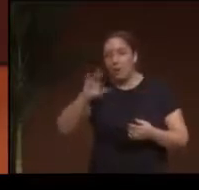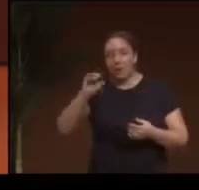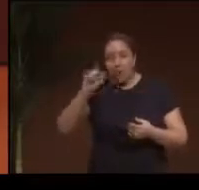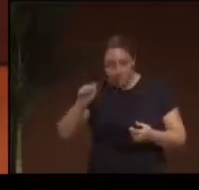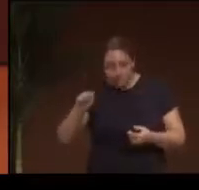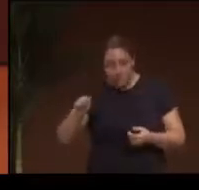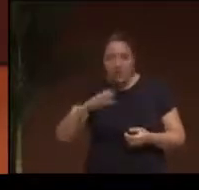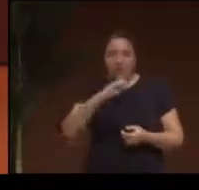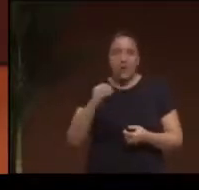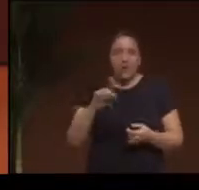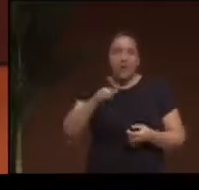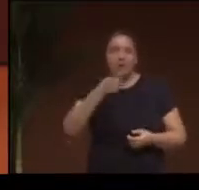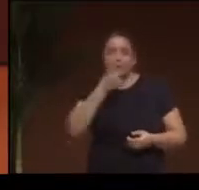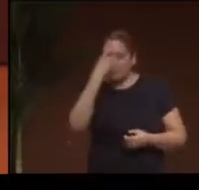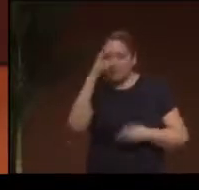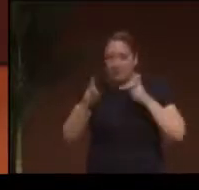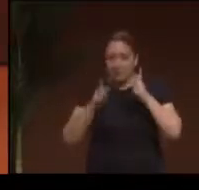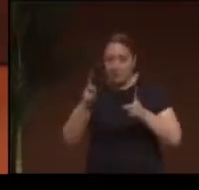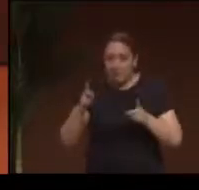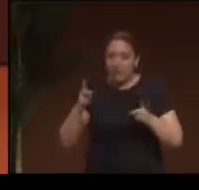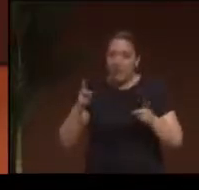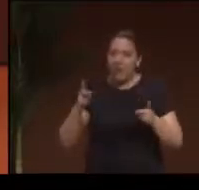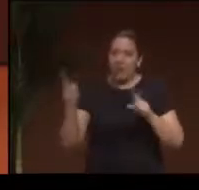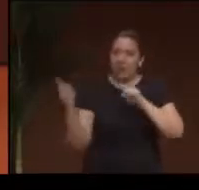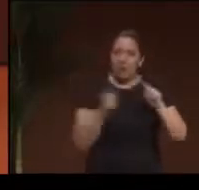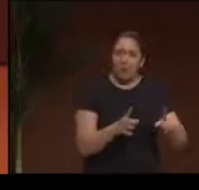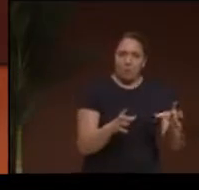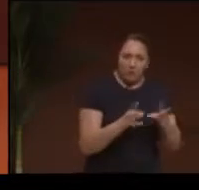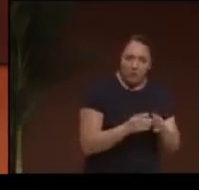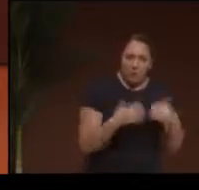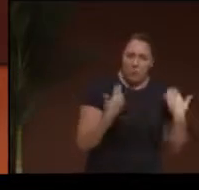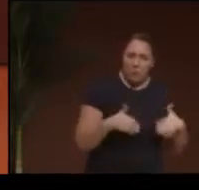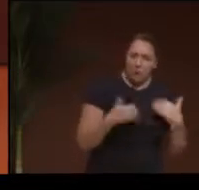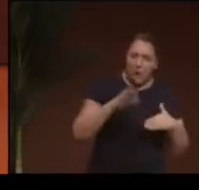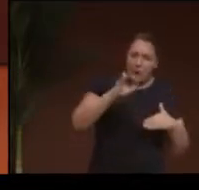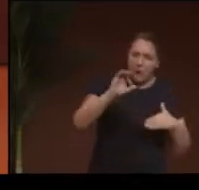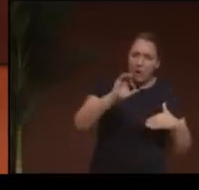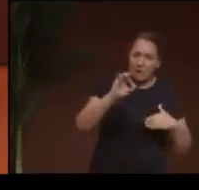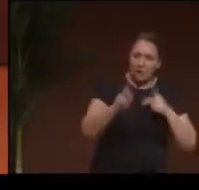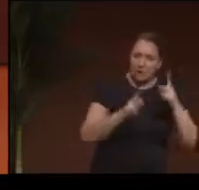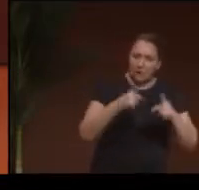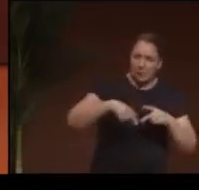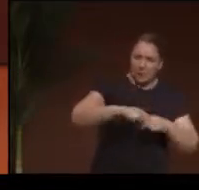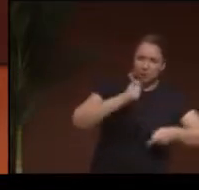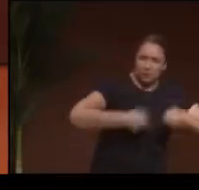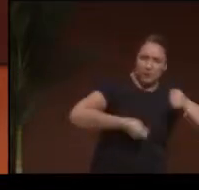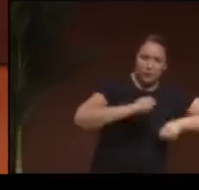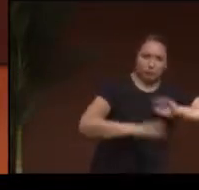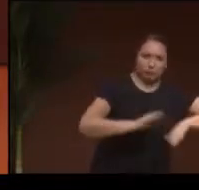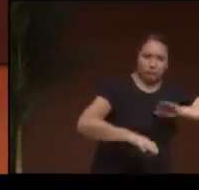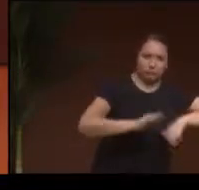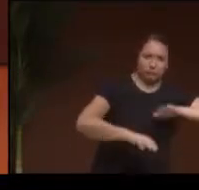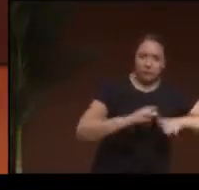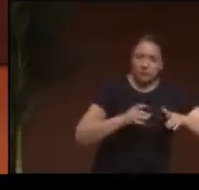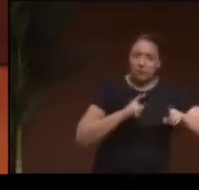powwows, and they would be happy to see that there was actually Caribbean people drumming and playing the part. But it